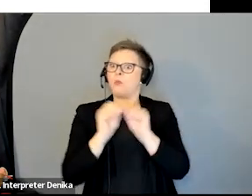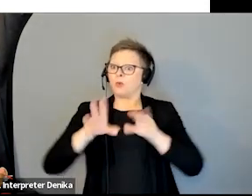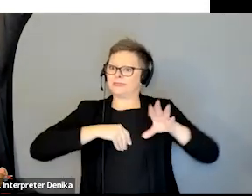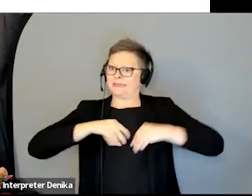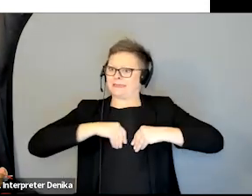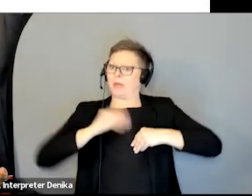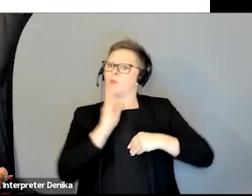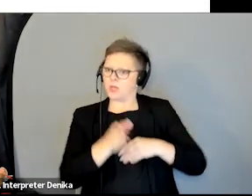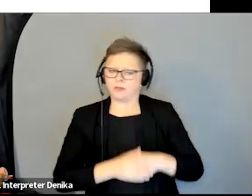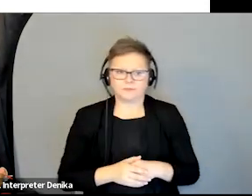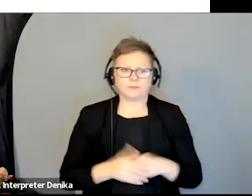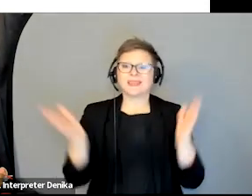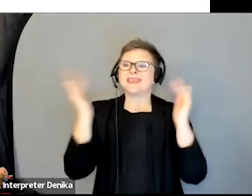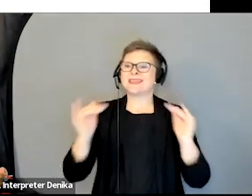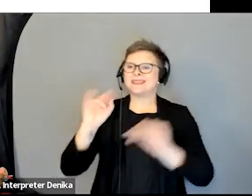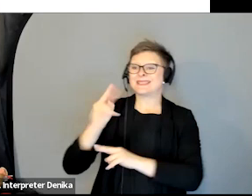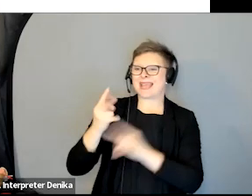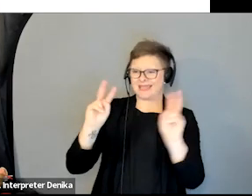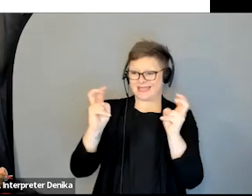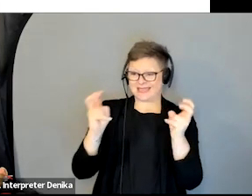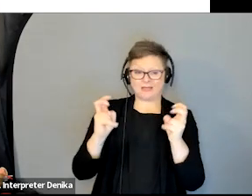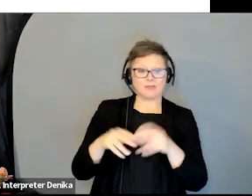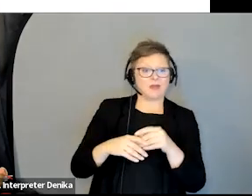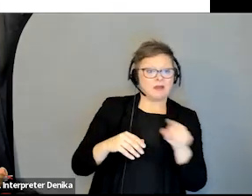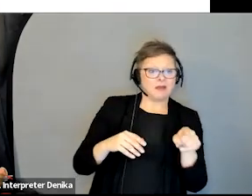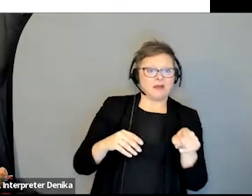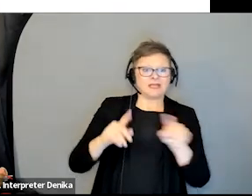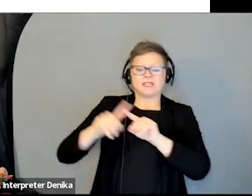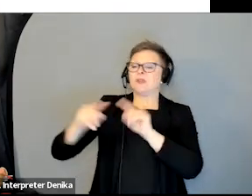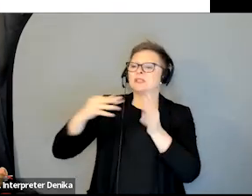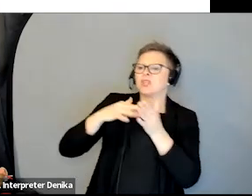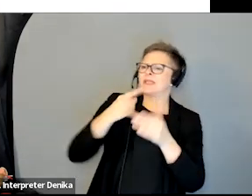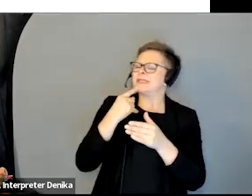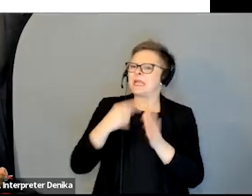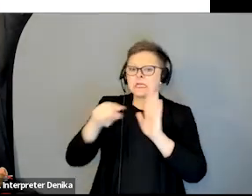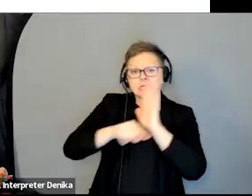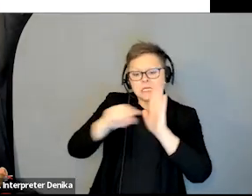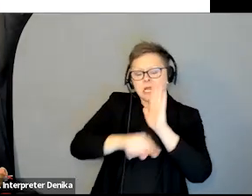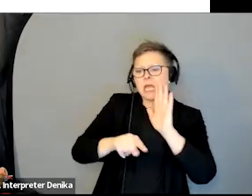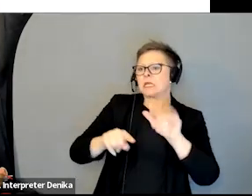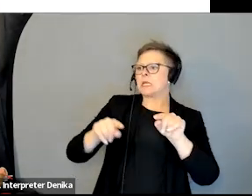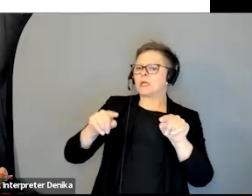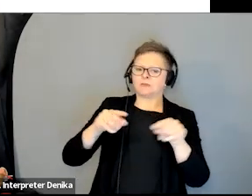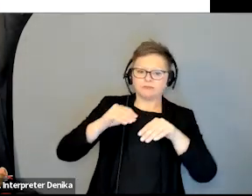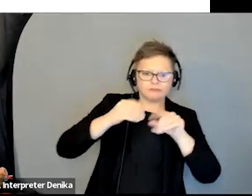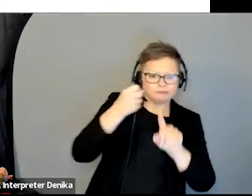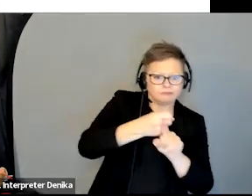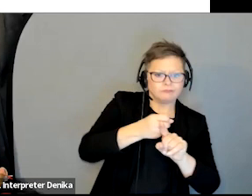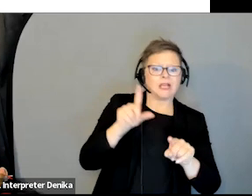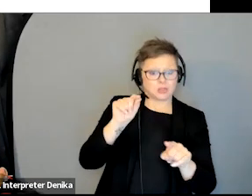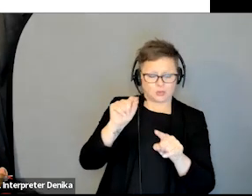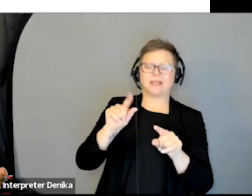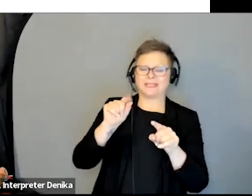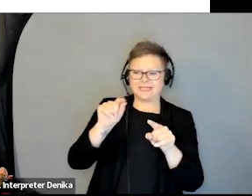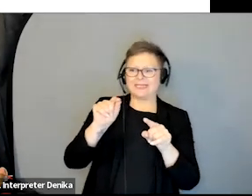So in terms of the second theme, 20 studies reported negative or potential negative impacts of workplace accommodations during the pandemic on people